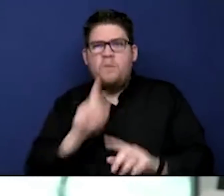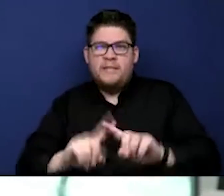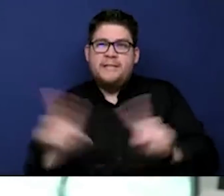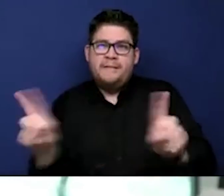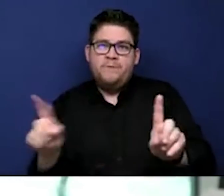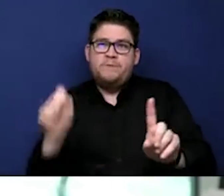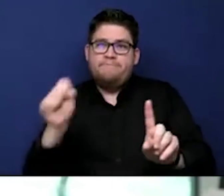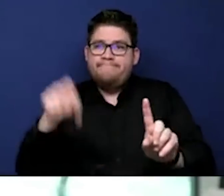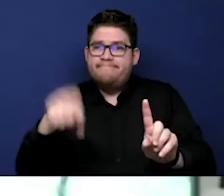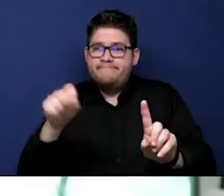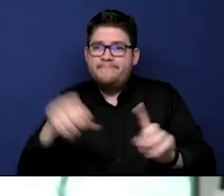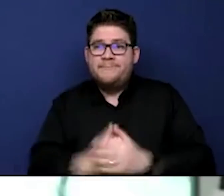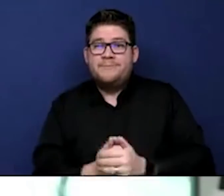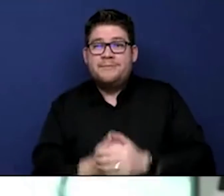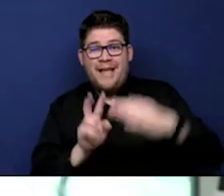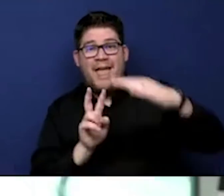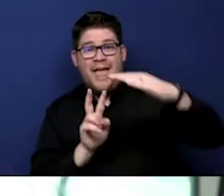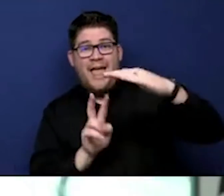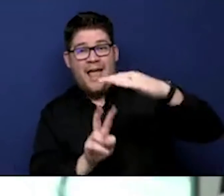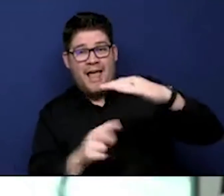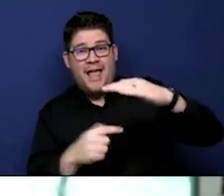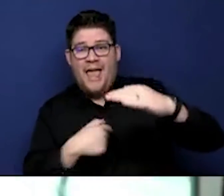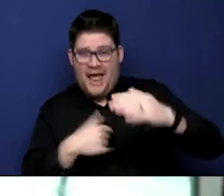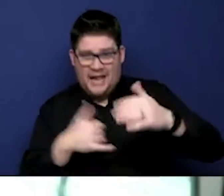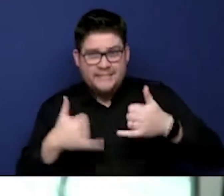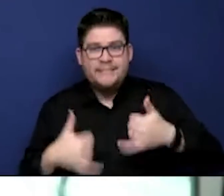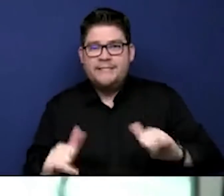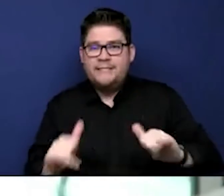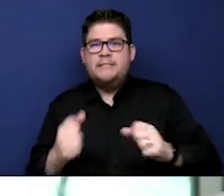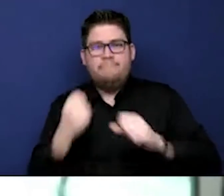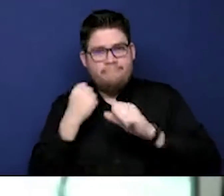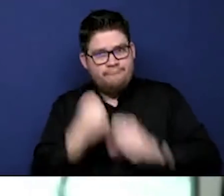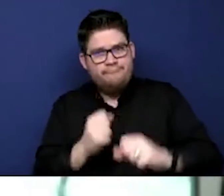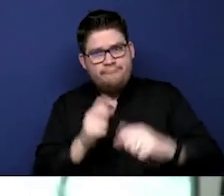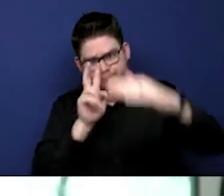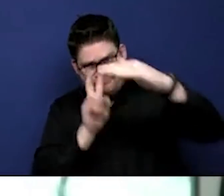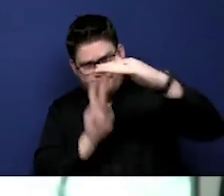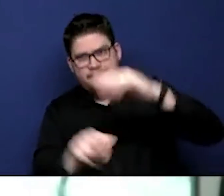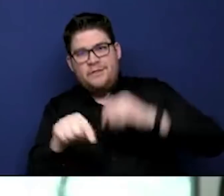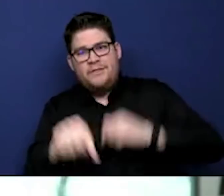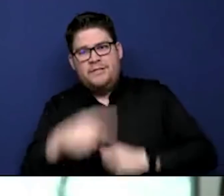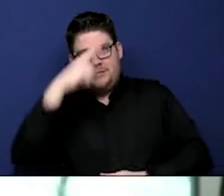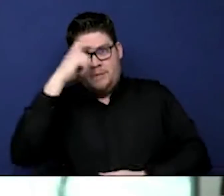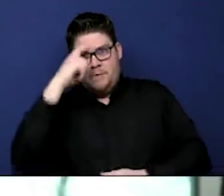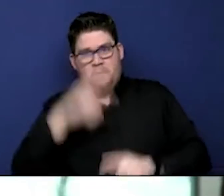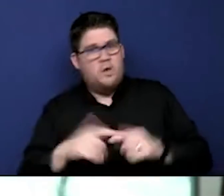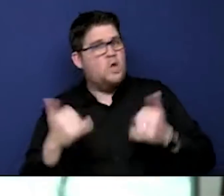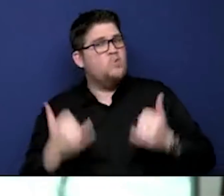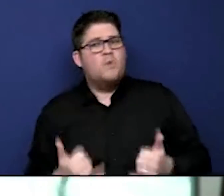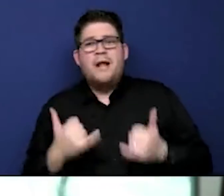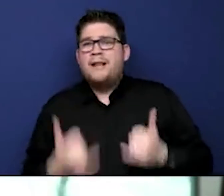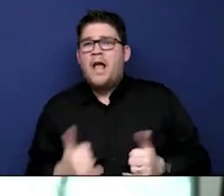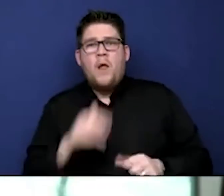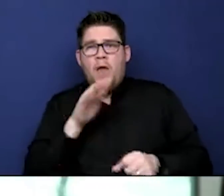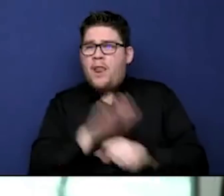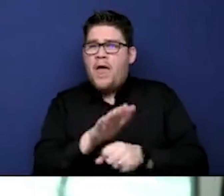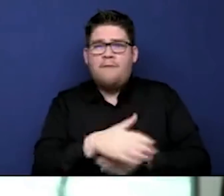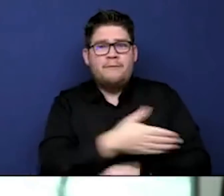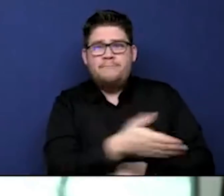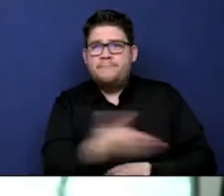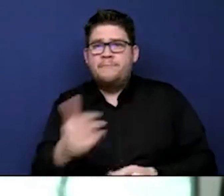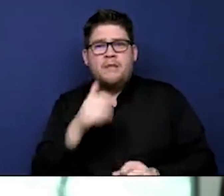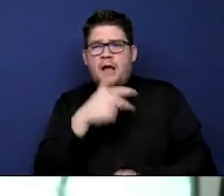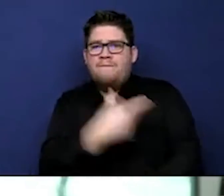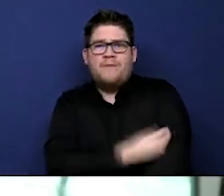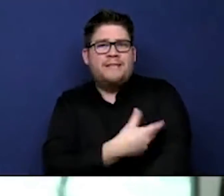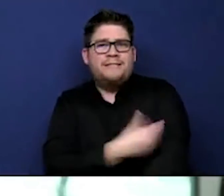I will make right now. But right now, we do not yet have enough people protected. Those around us, our young